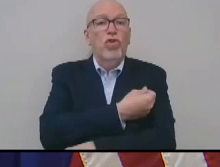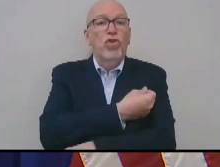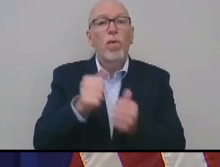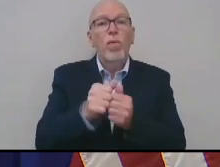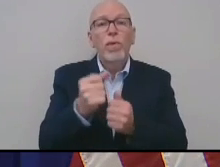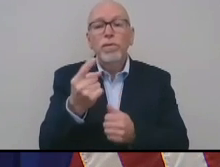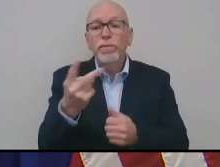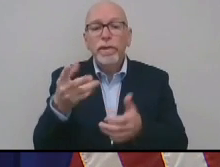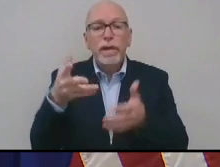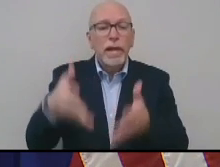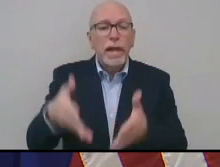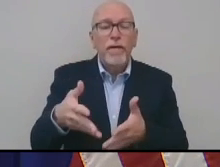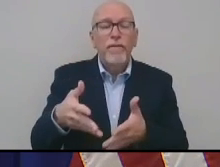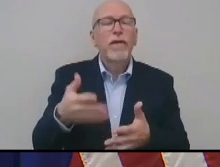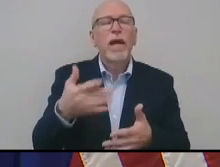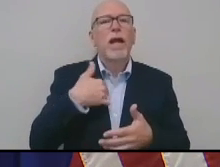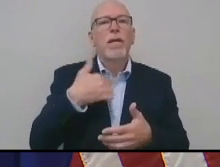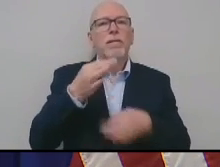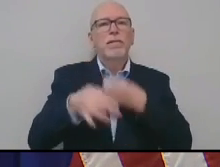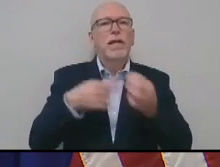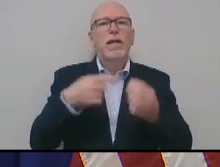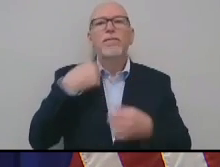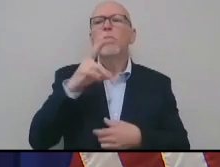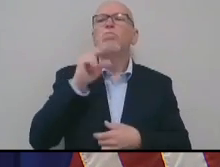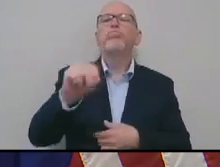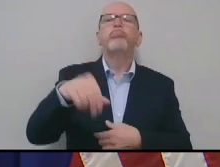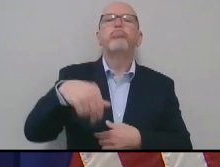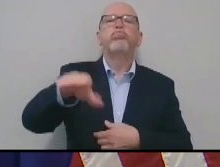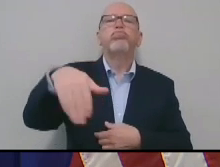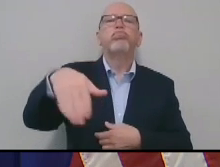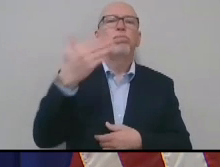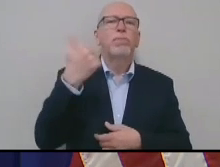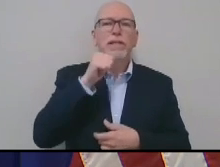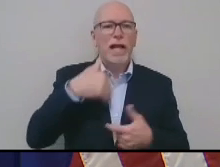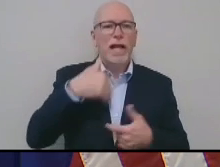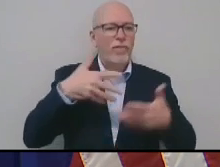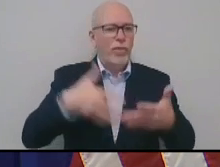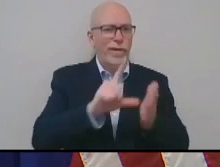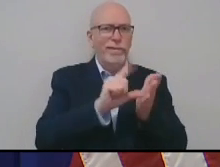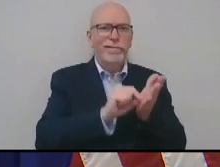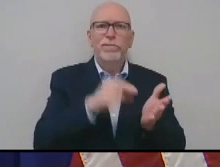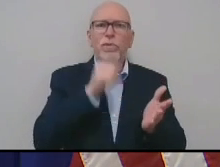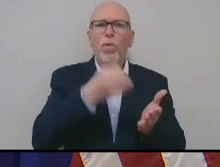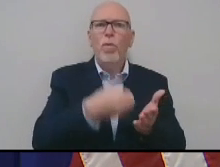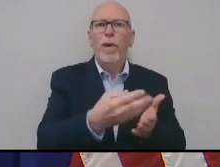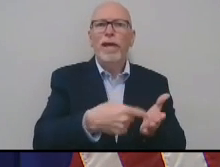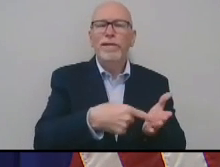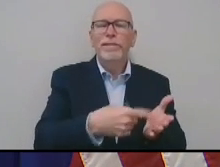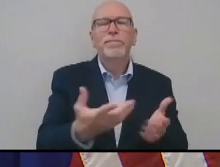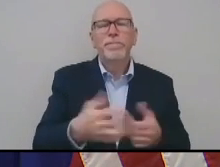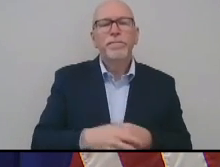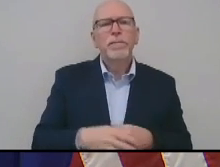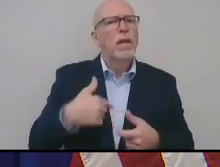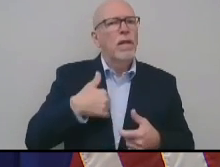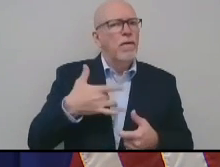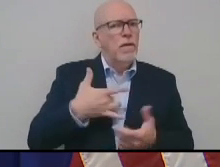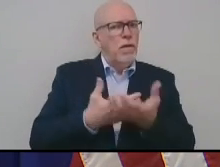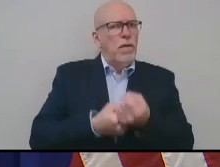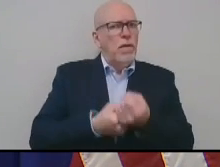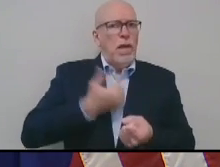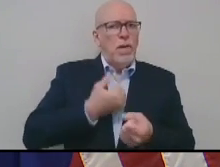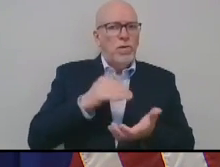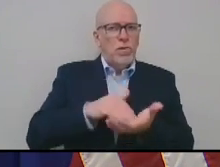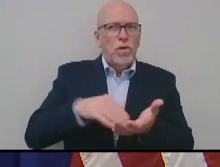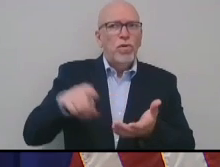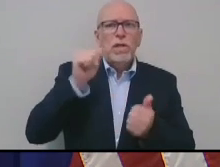doses than to turn that person away because we don't have takers for the remaining doses in a vial. I'm confident that our providers can be creative